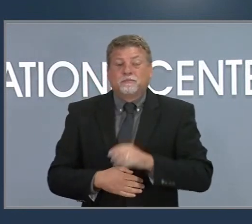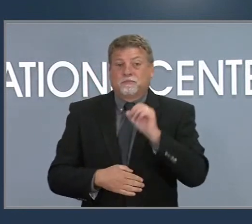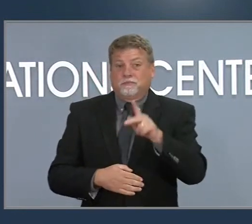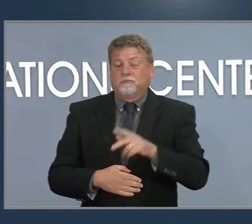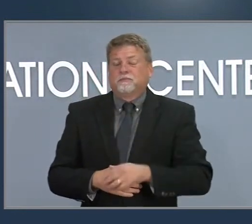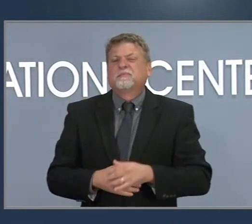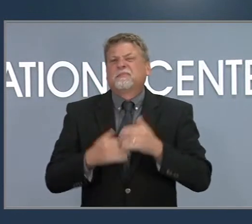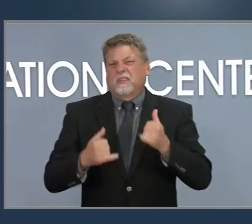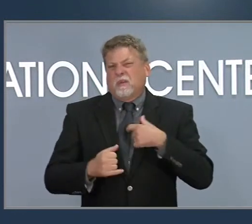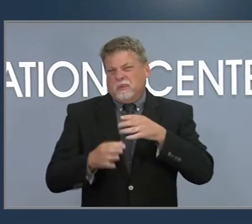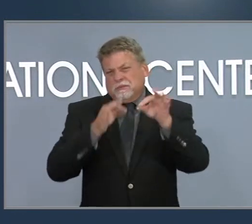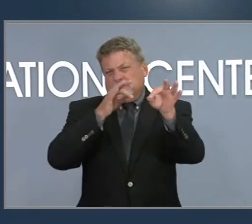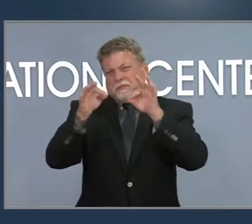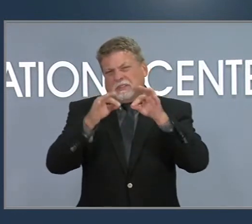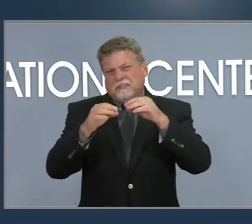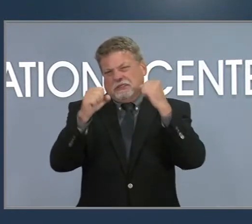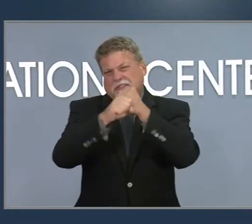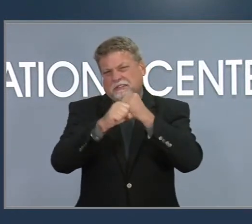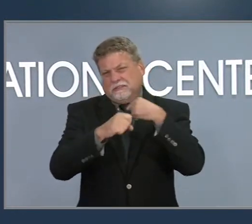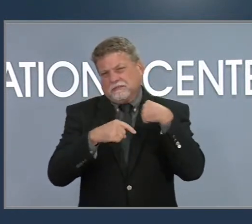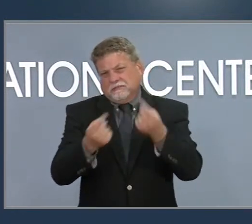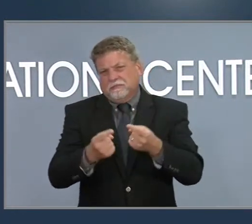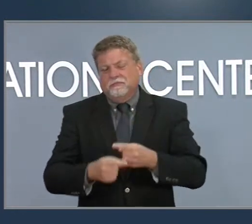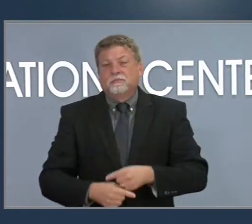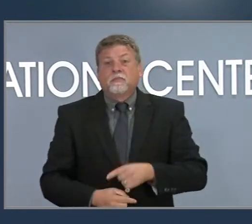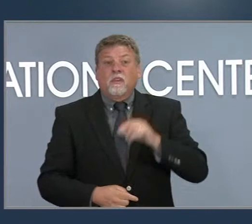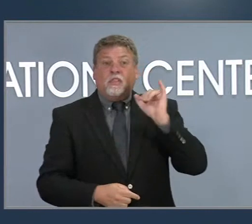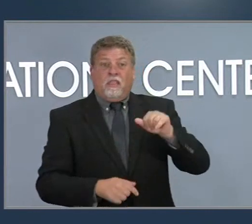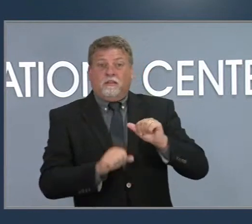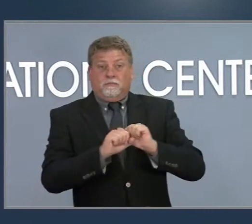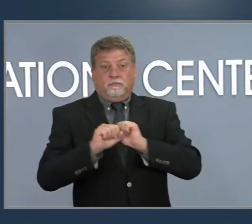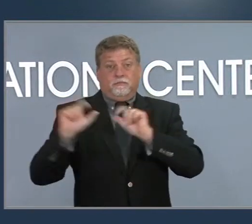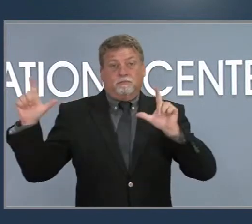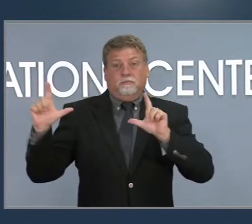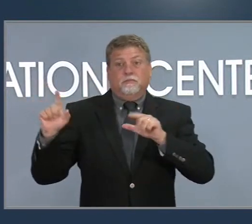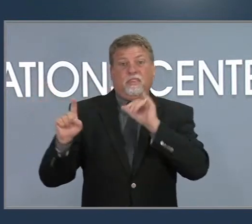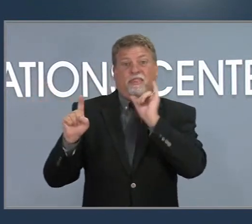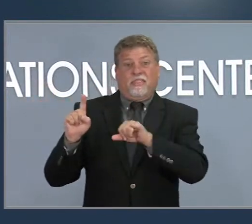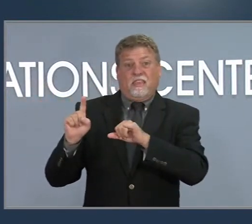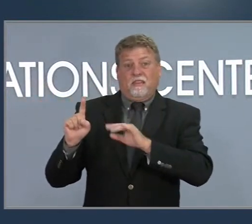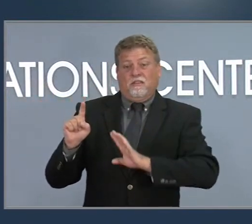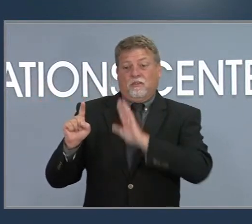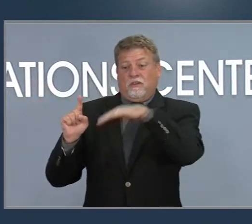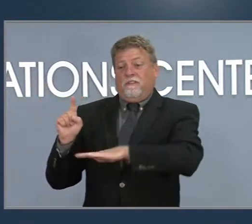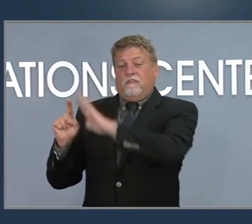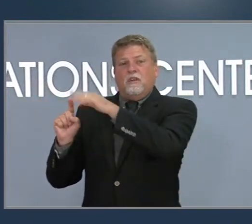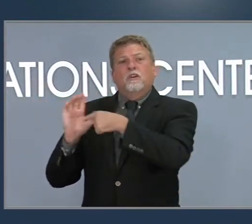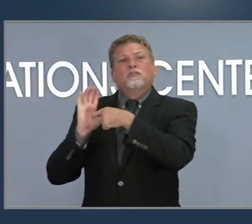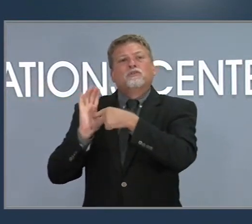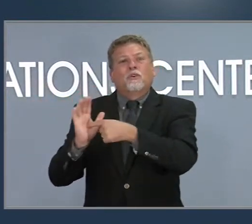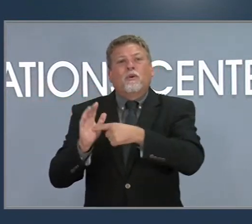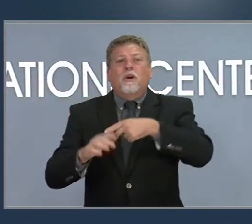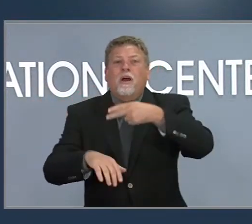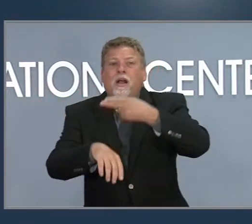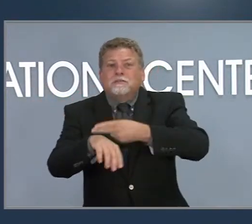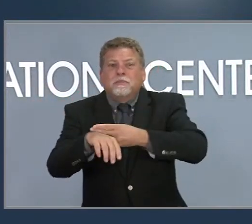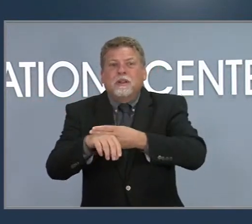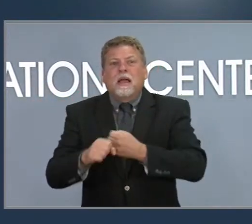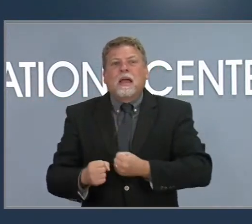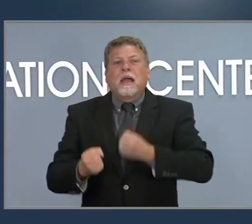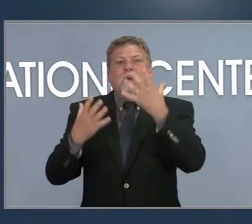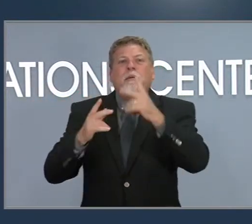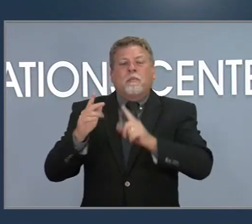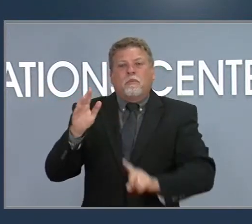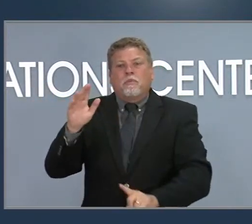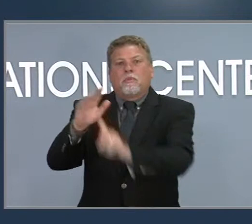This first graph looks at people who come to the emergency department with COVID-like symptoms. It's our earliest detection mechanism,